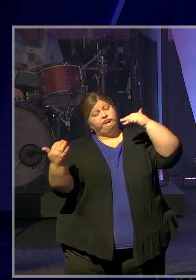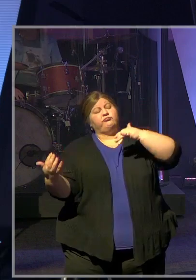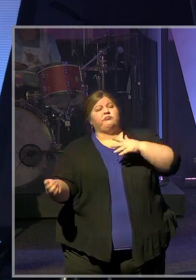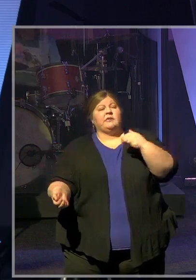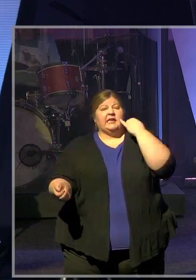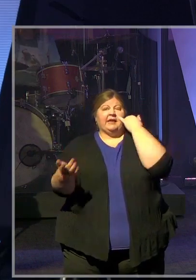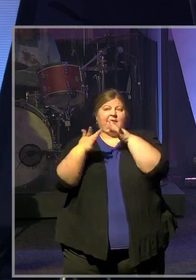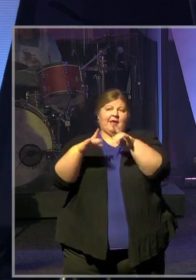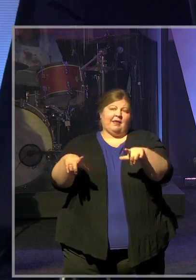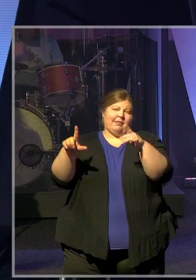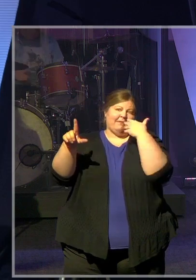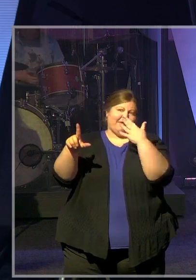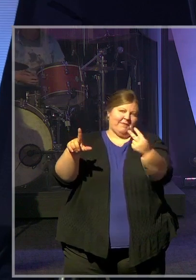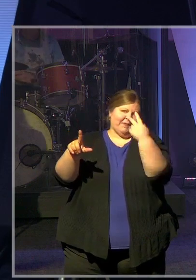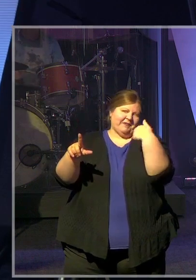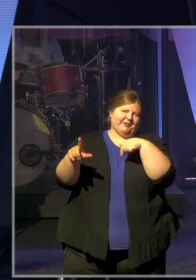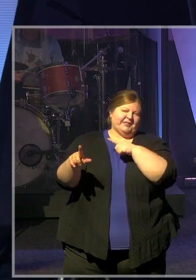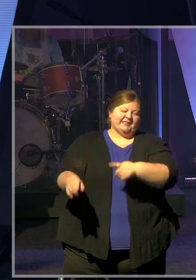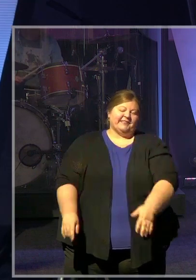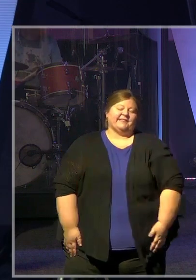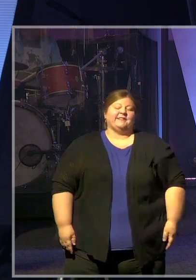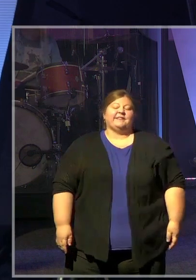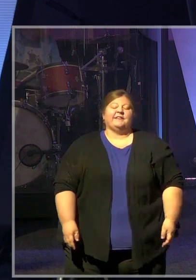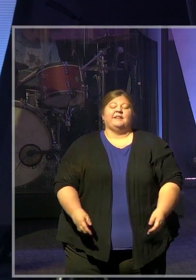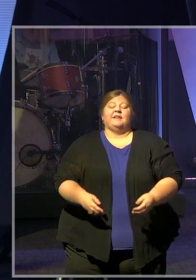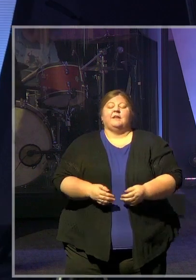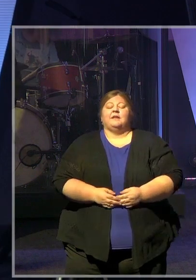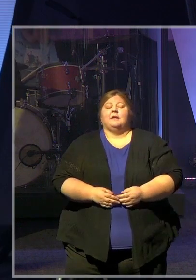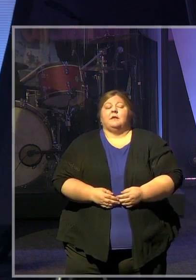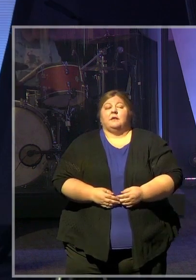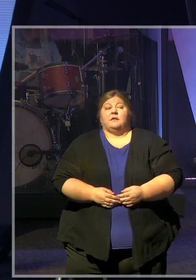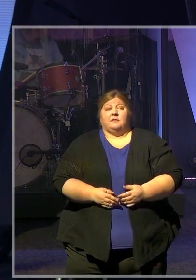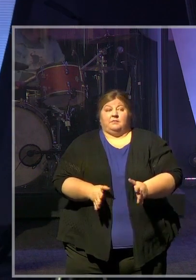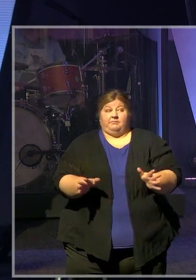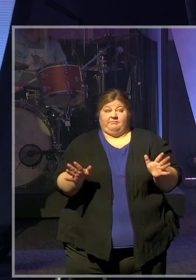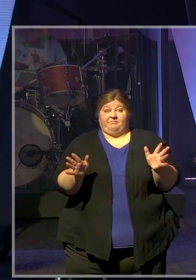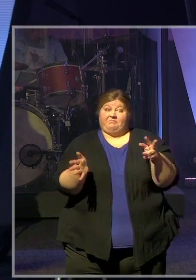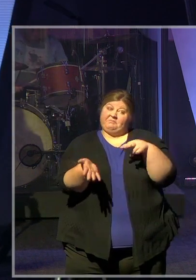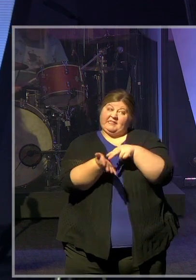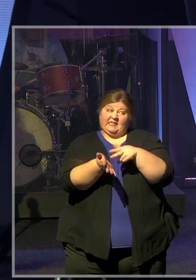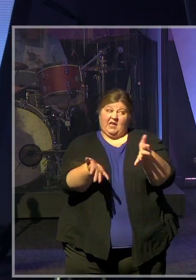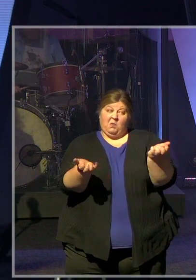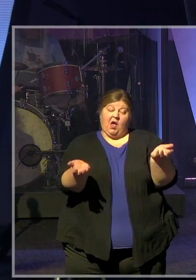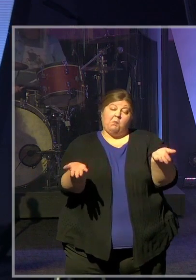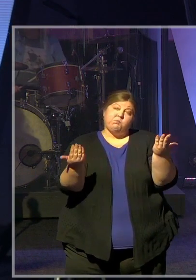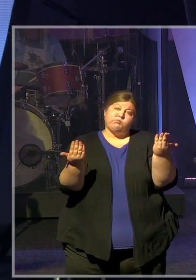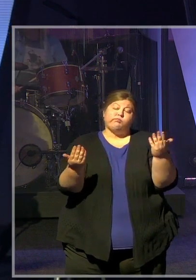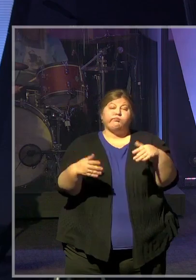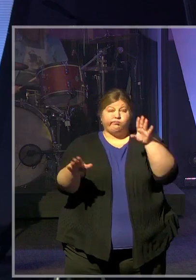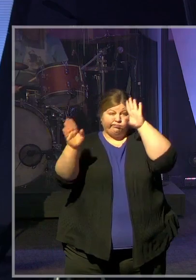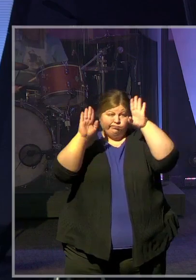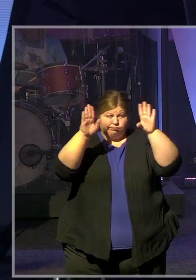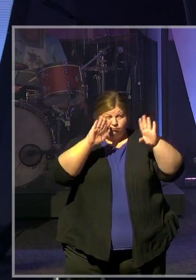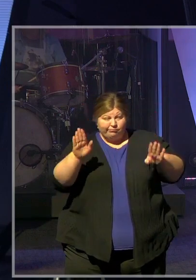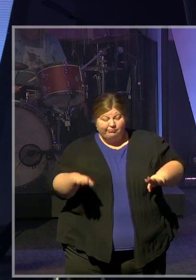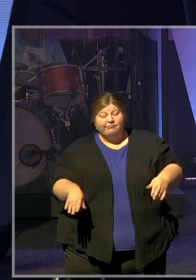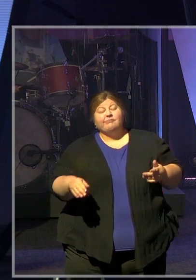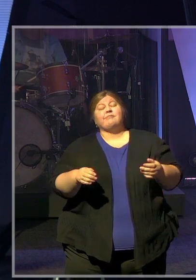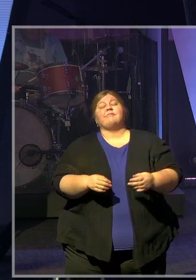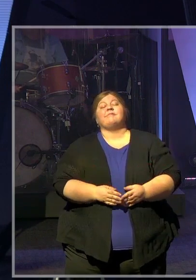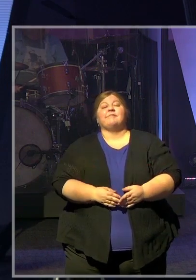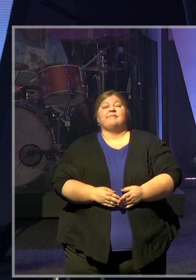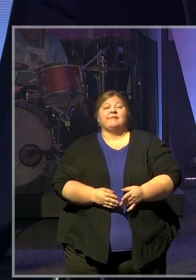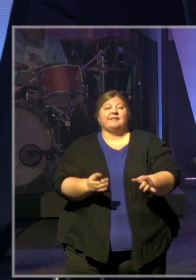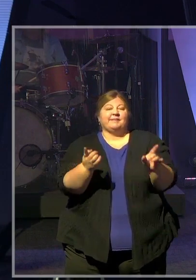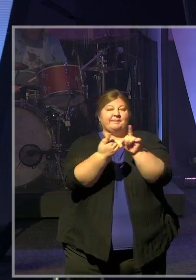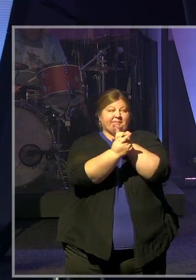online, thank you so much for tuning in and joining us. If you guys would like to stand up and greet the people around you, get to know some new